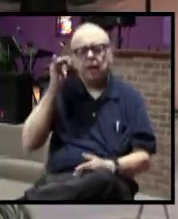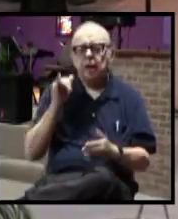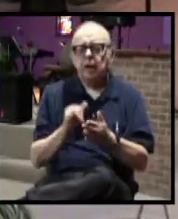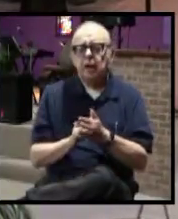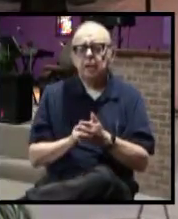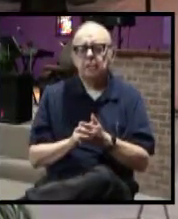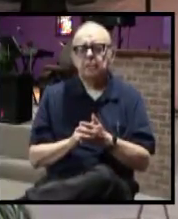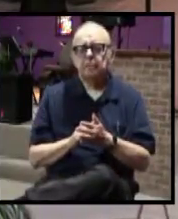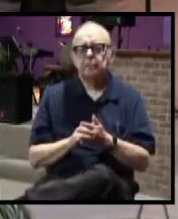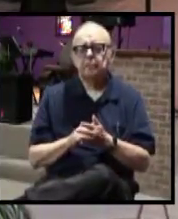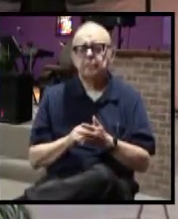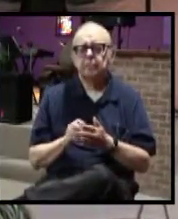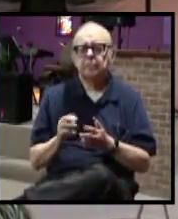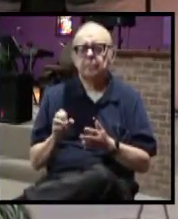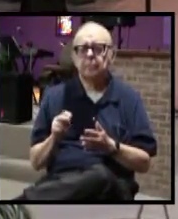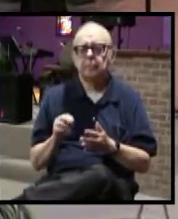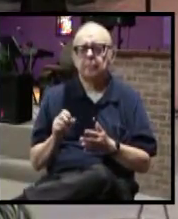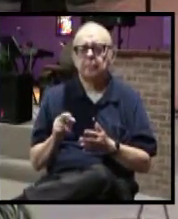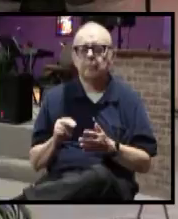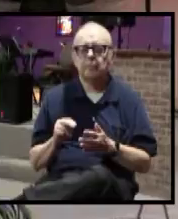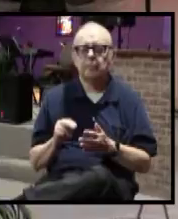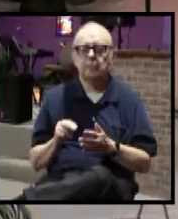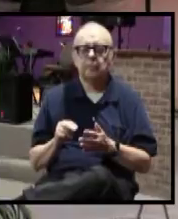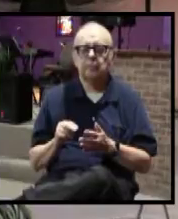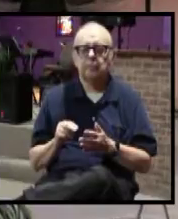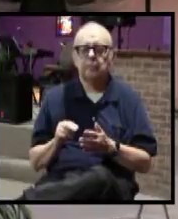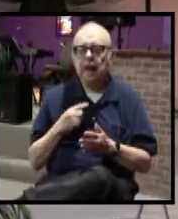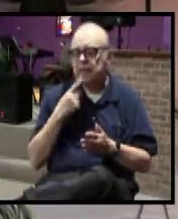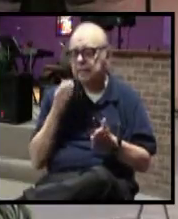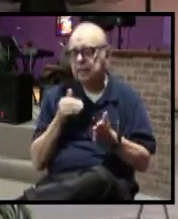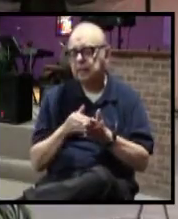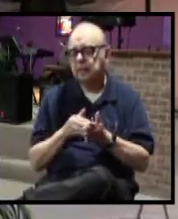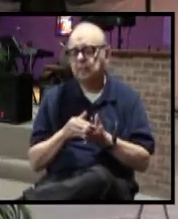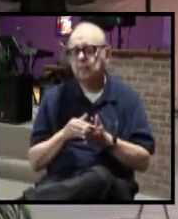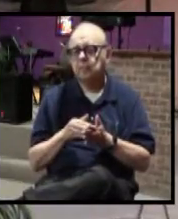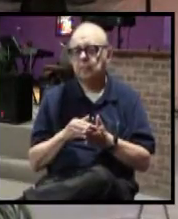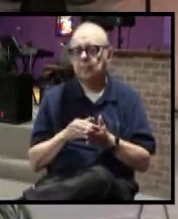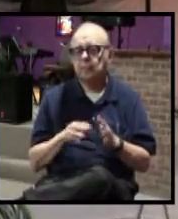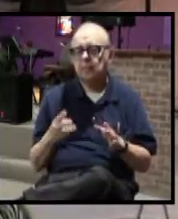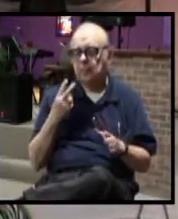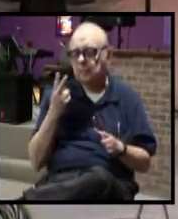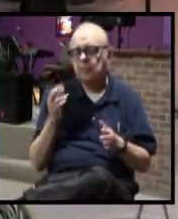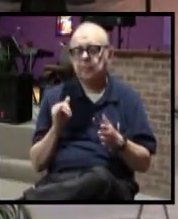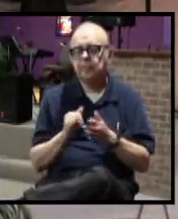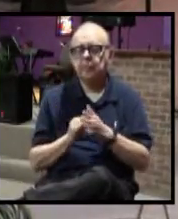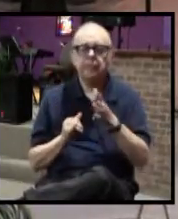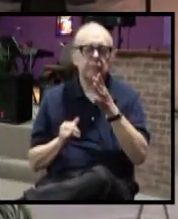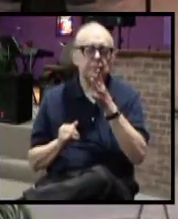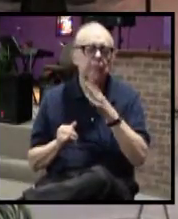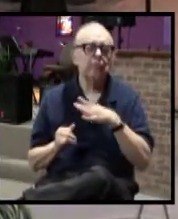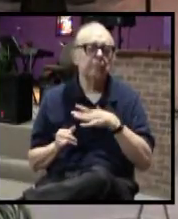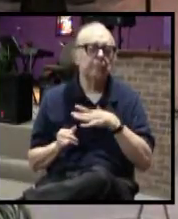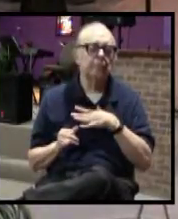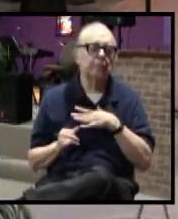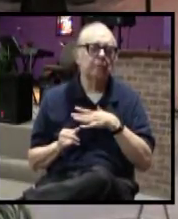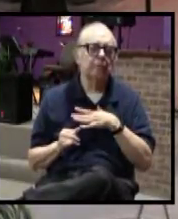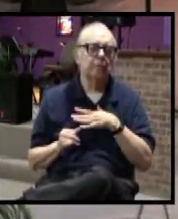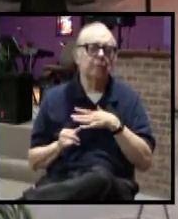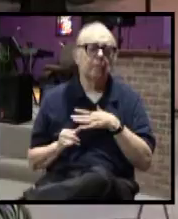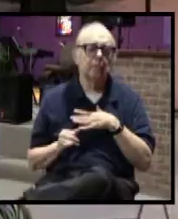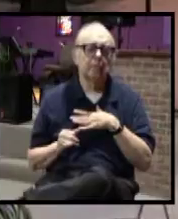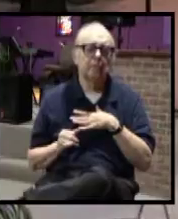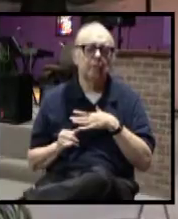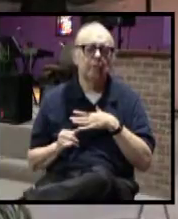Do you hear what he said to Simon? Let me repeat. Did you see this woman?